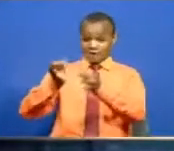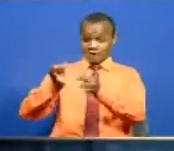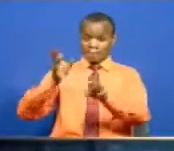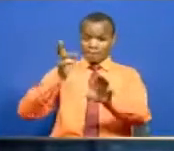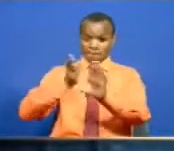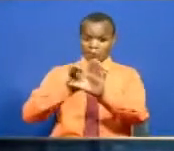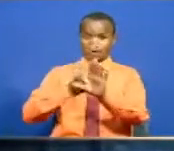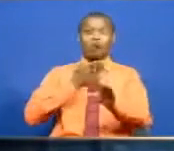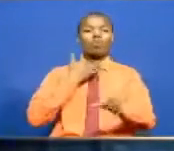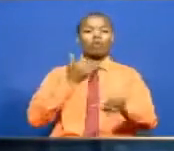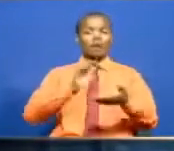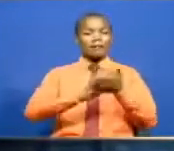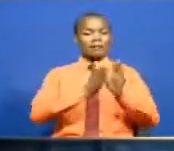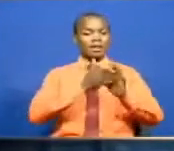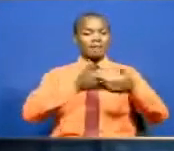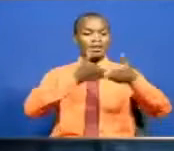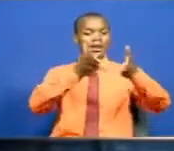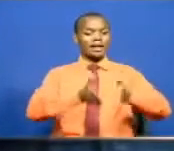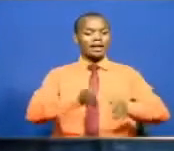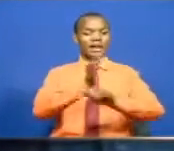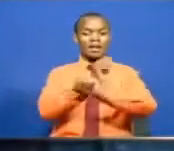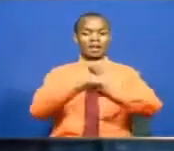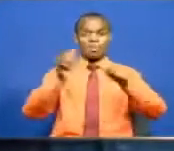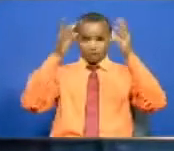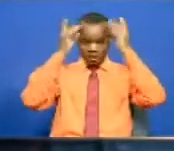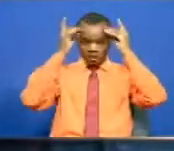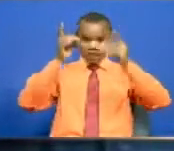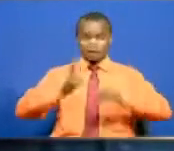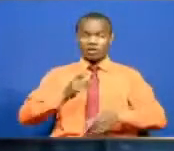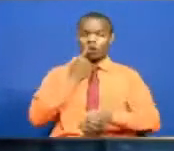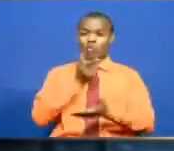will not decide who your referee will be.